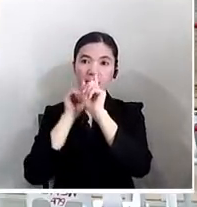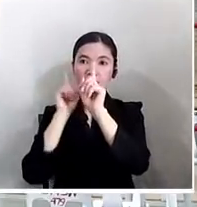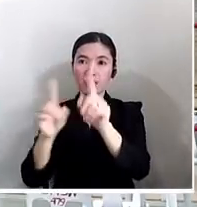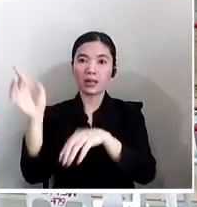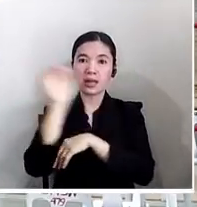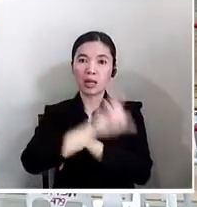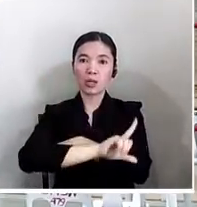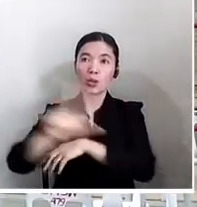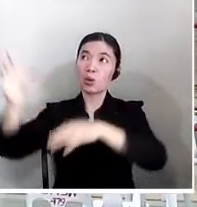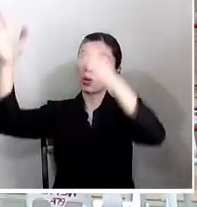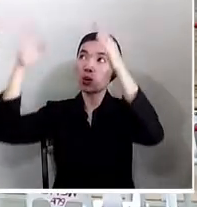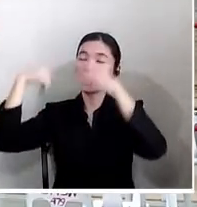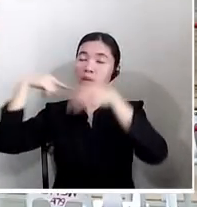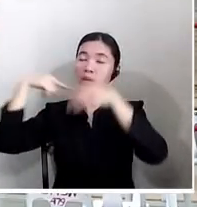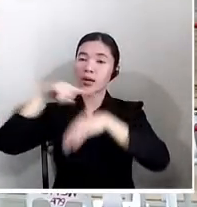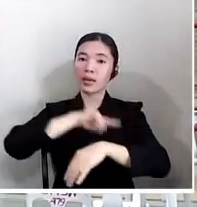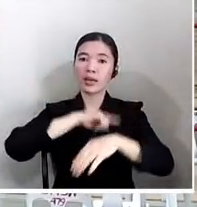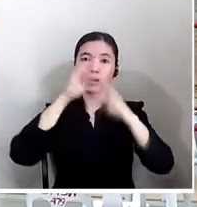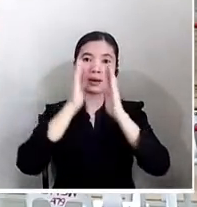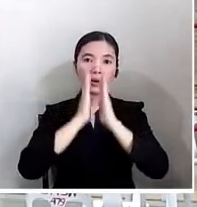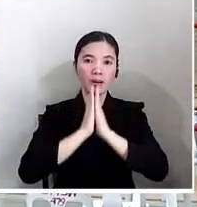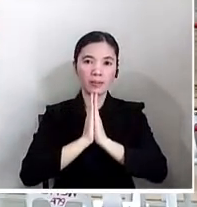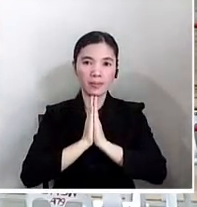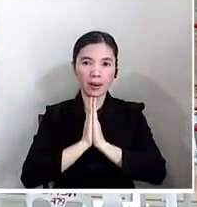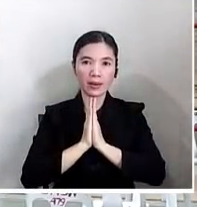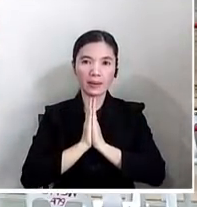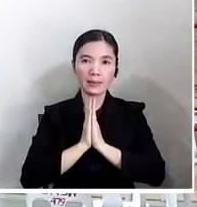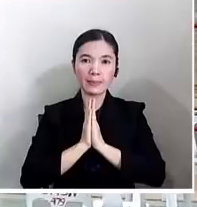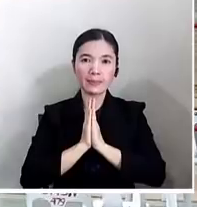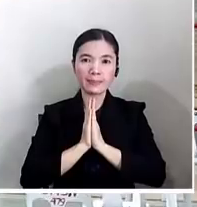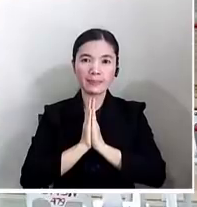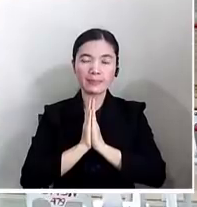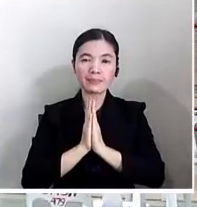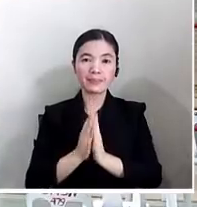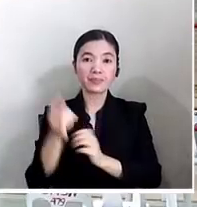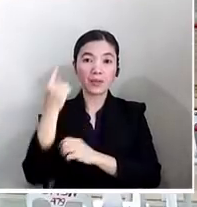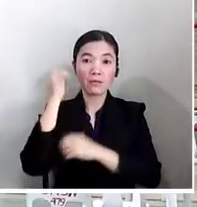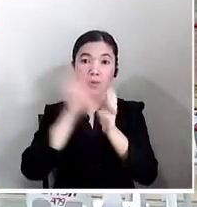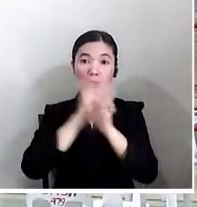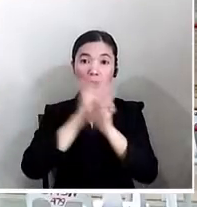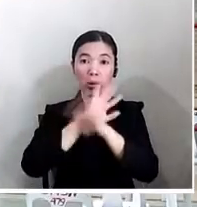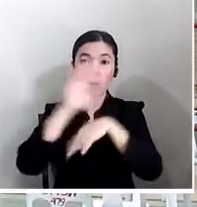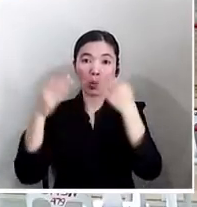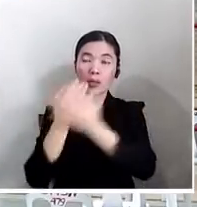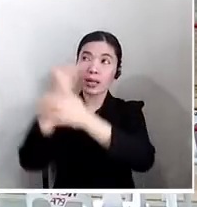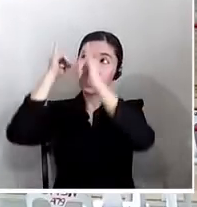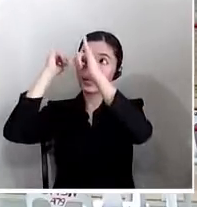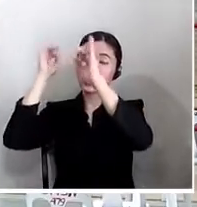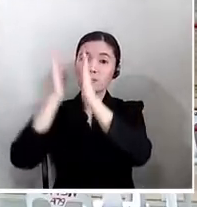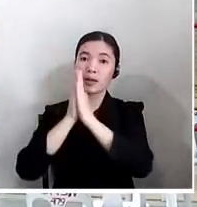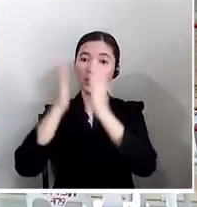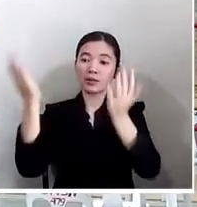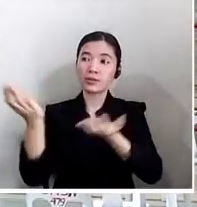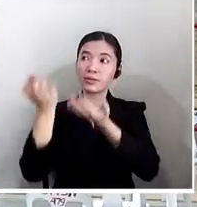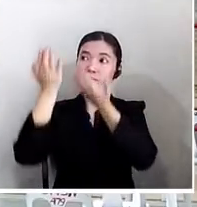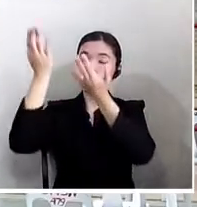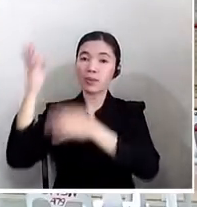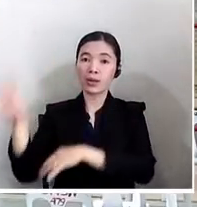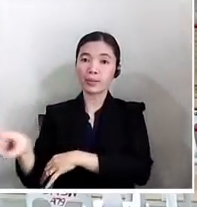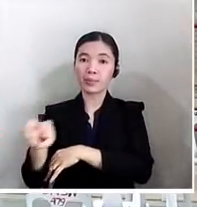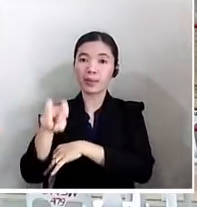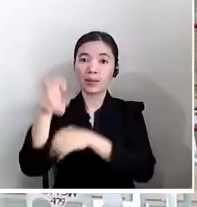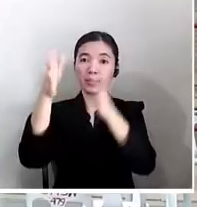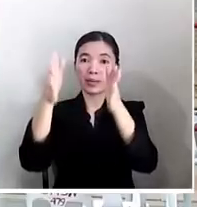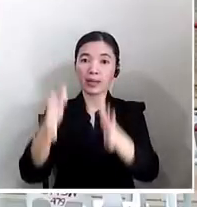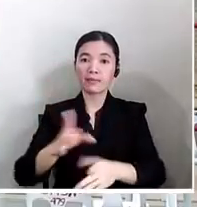Lord. Lord, hear our prayer. For all the intentions and prayers offered by the pilgrims and devotees